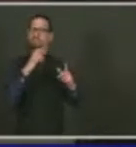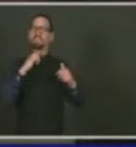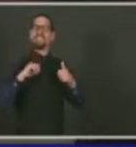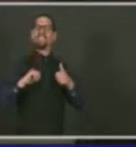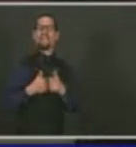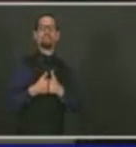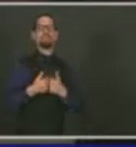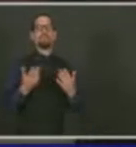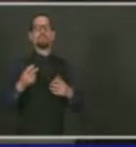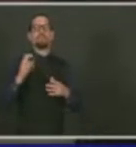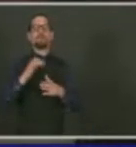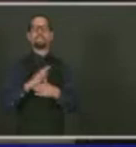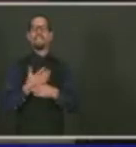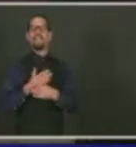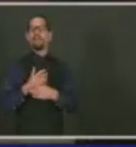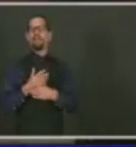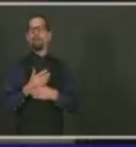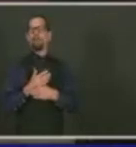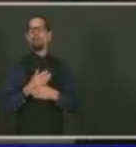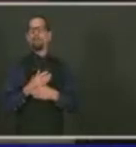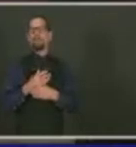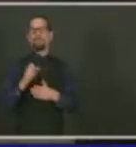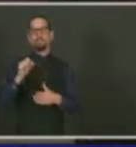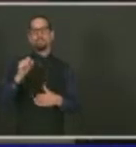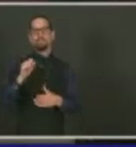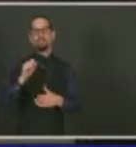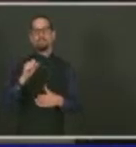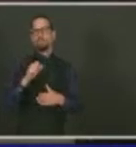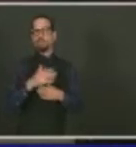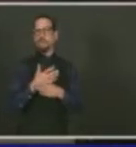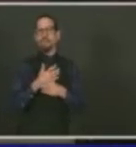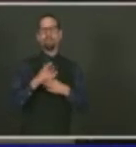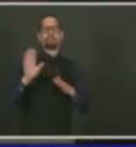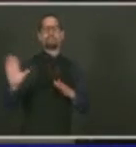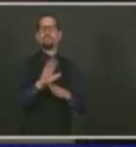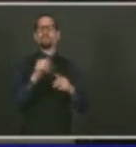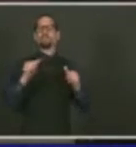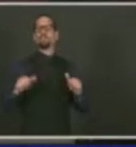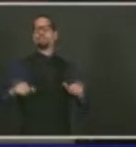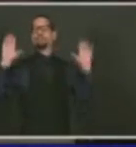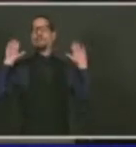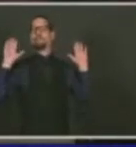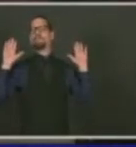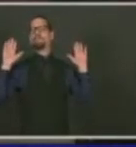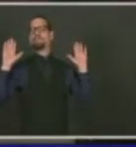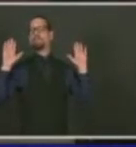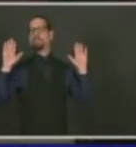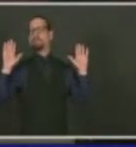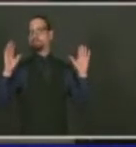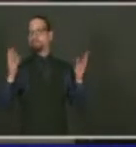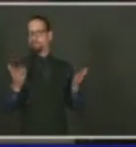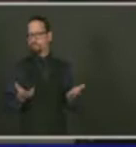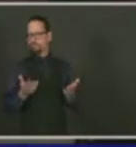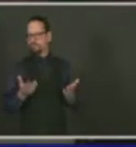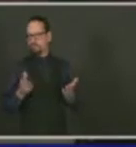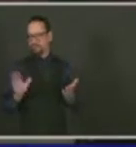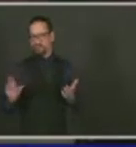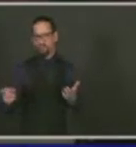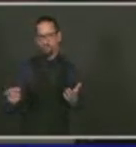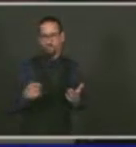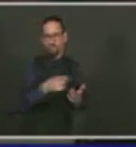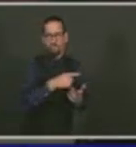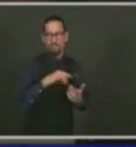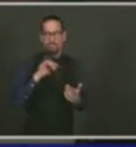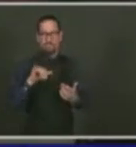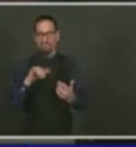we witness the wholesale destruction of an already diminished private sector, we must accept the fact that shared sacrifice simply does not exist in Rhode Island.